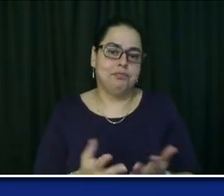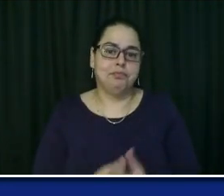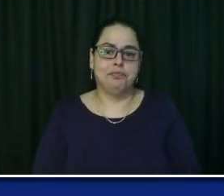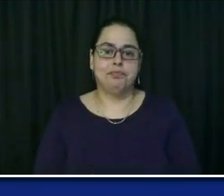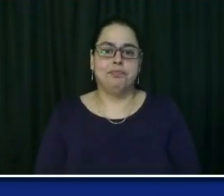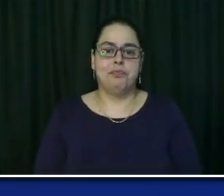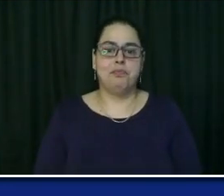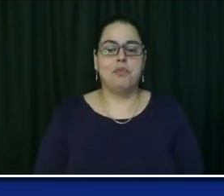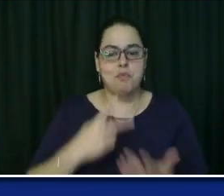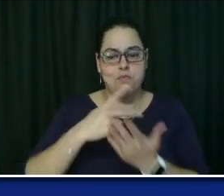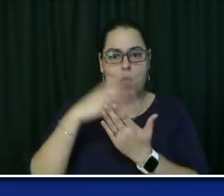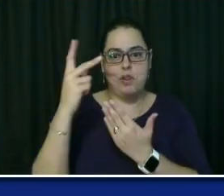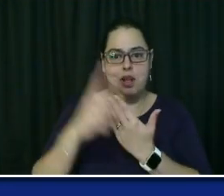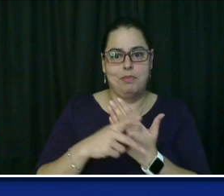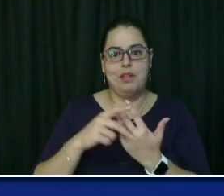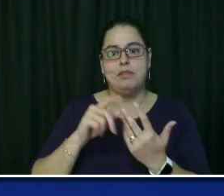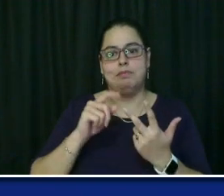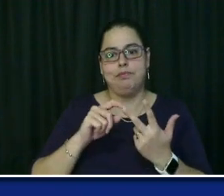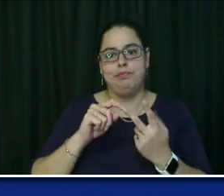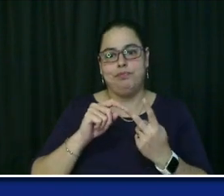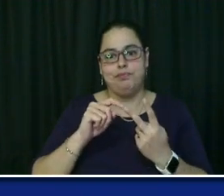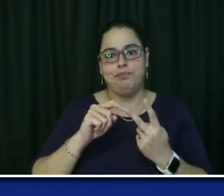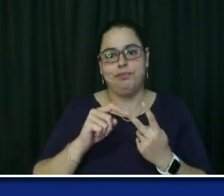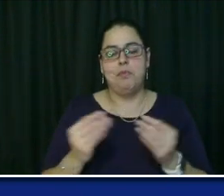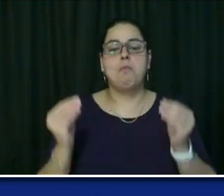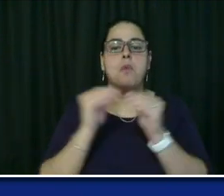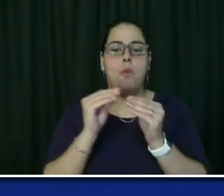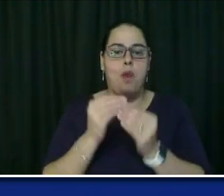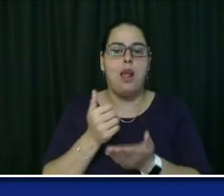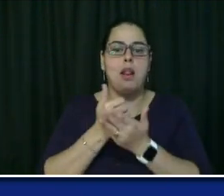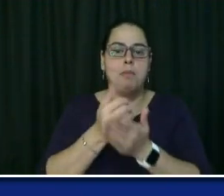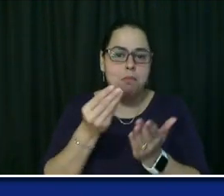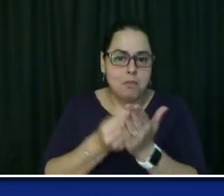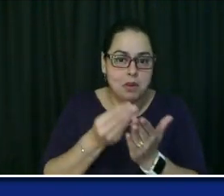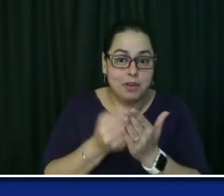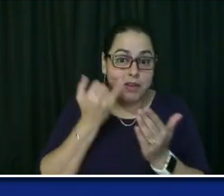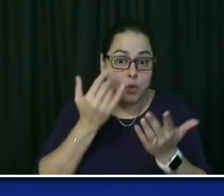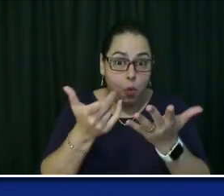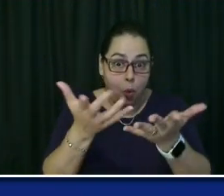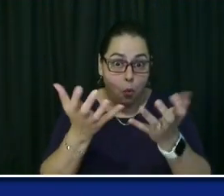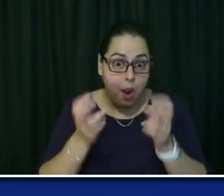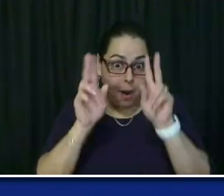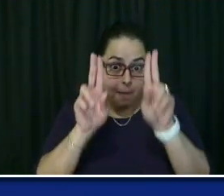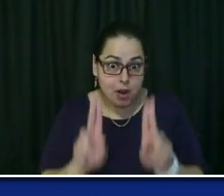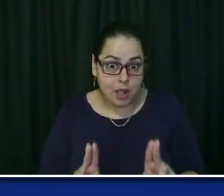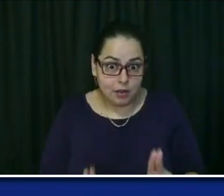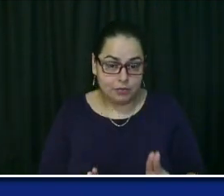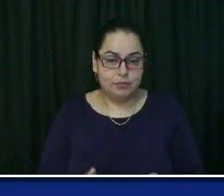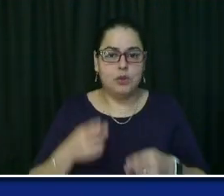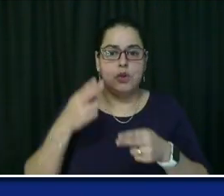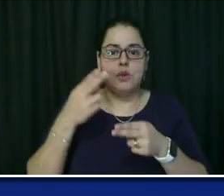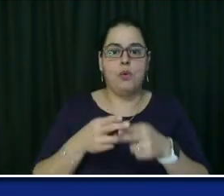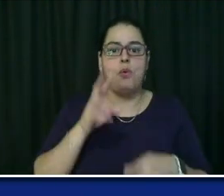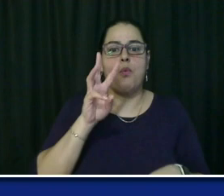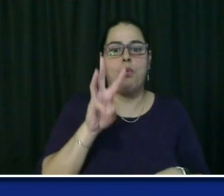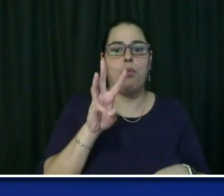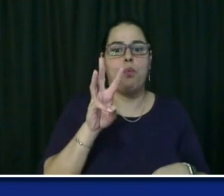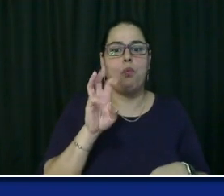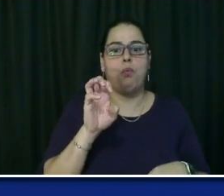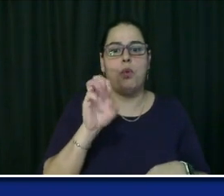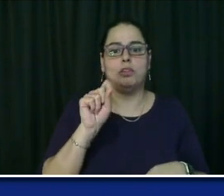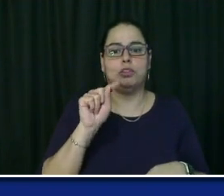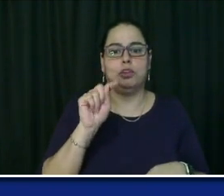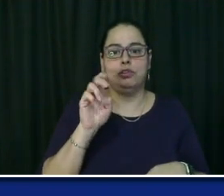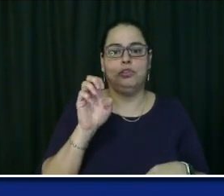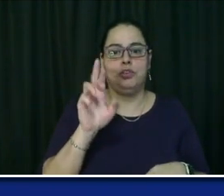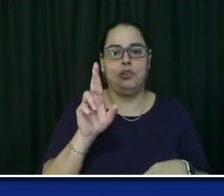is the internet connection. And if you go on that and click on, you'll see the information about that program.